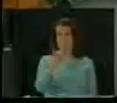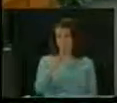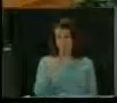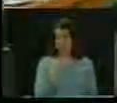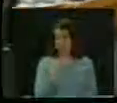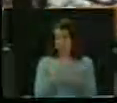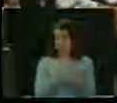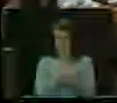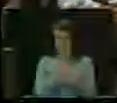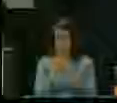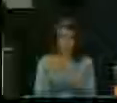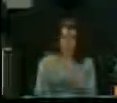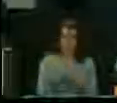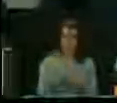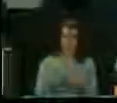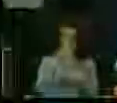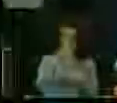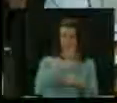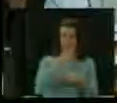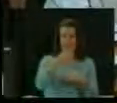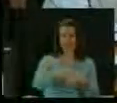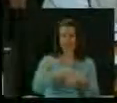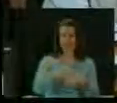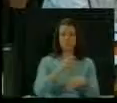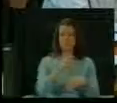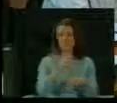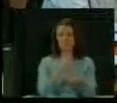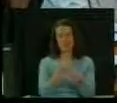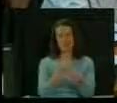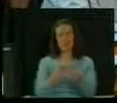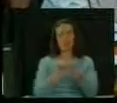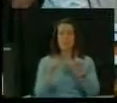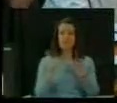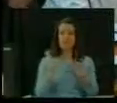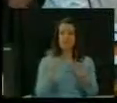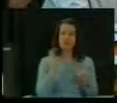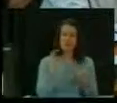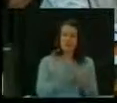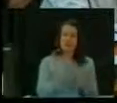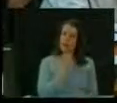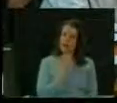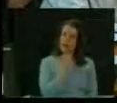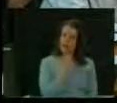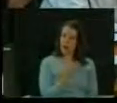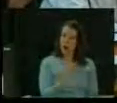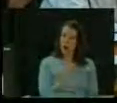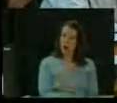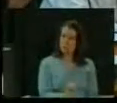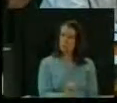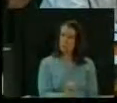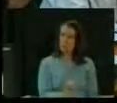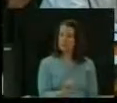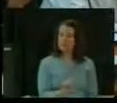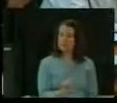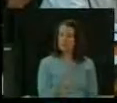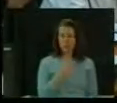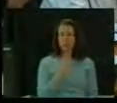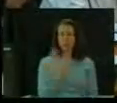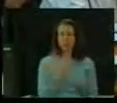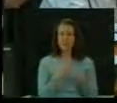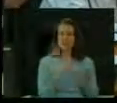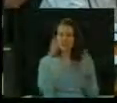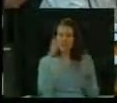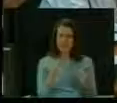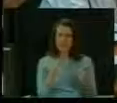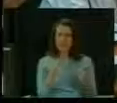You just need to go to him next time. Yeah, that's right. But I think that's our job. I really do. I mean, we're in, you know, there's tough decisions that we have